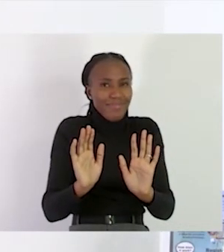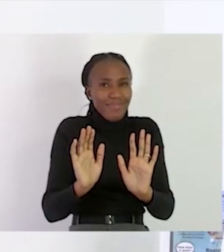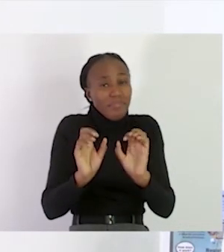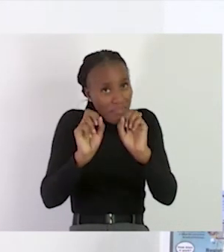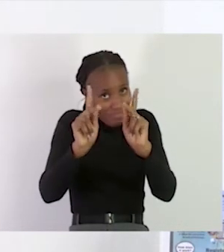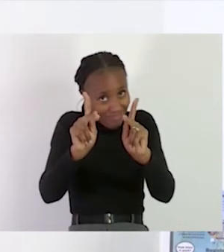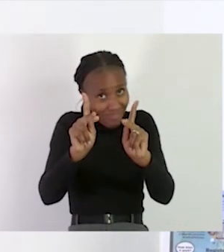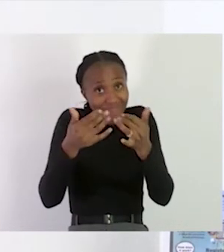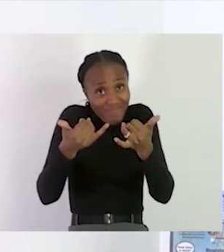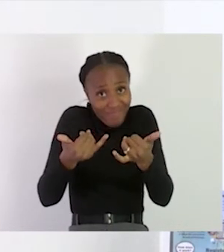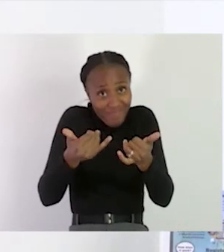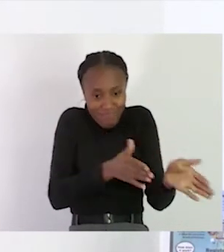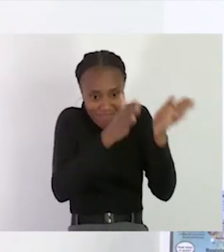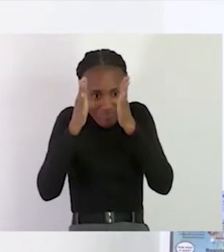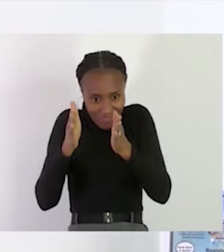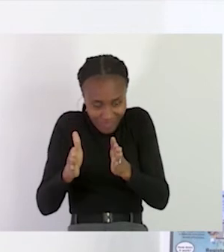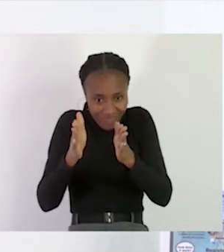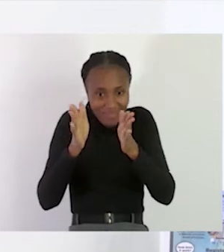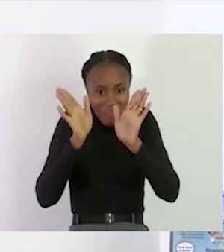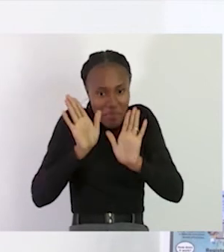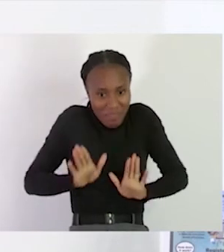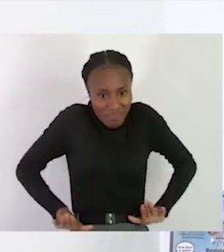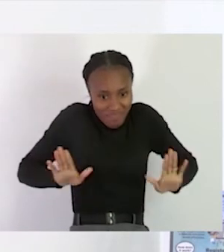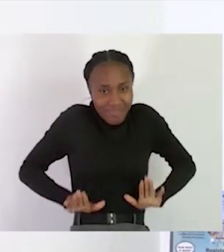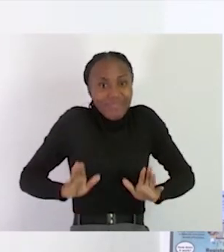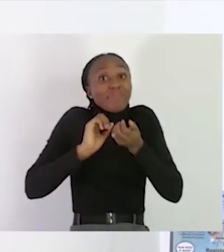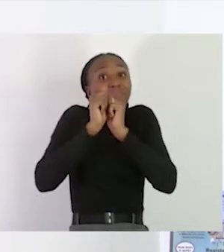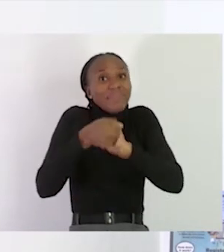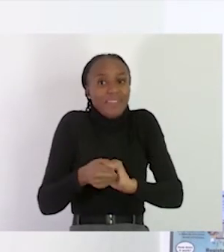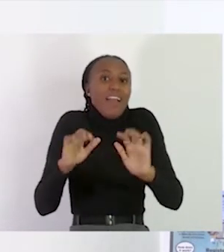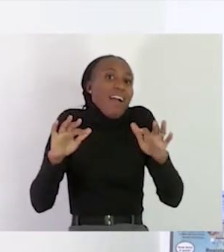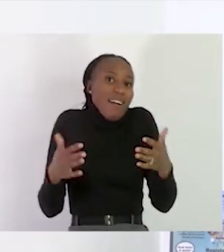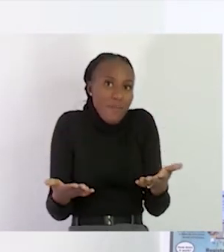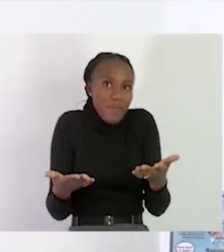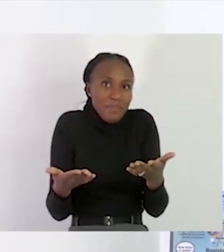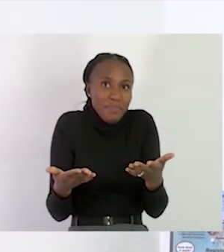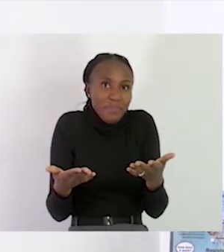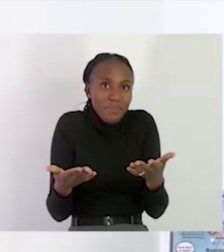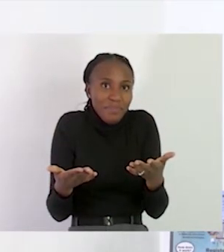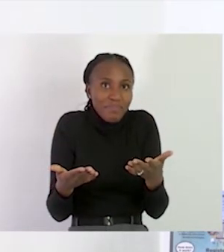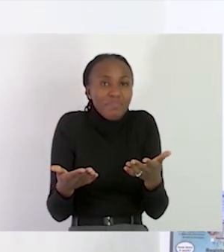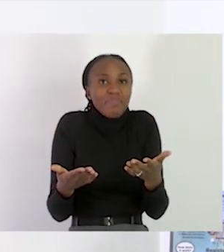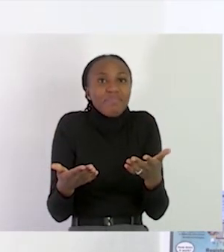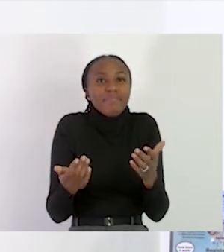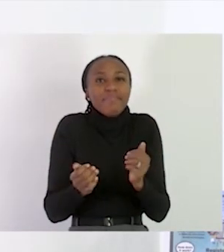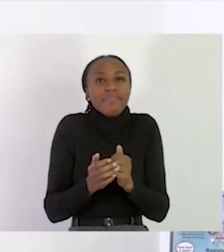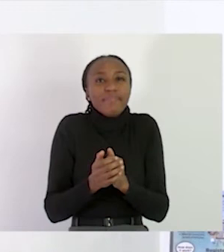Okay, we will now look at the changes that are taking place in girls. Kamoina, can you please hold this